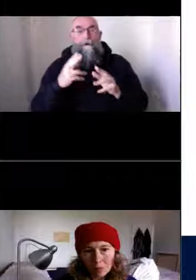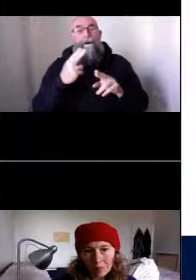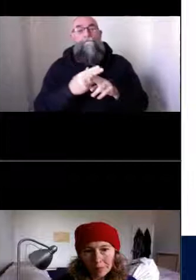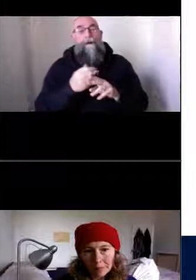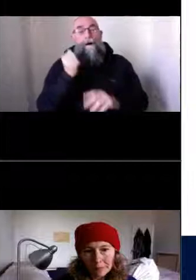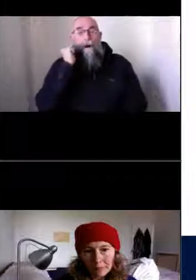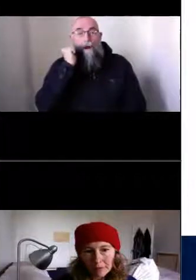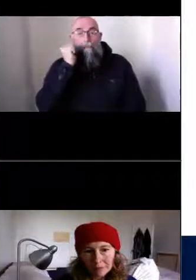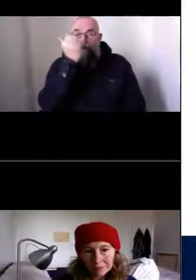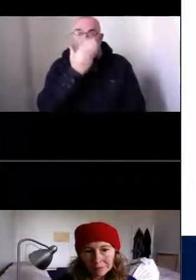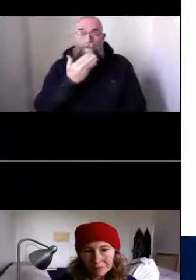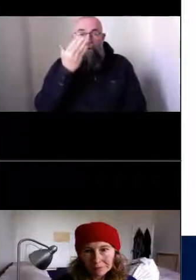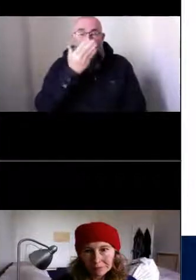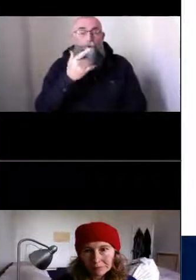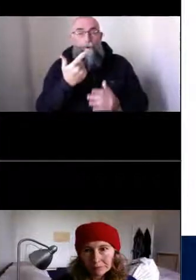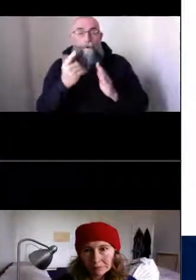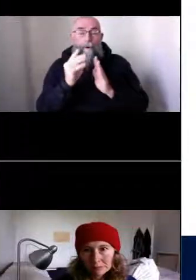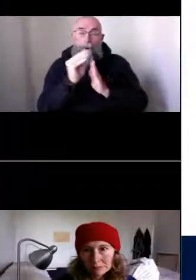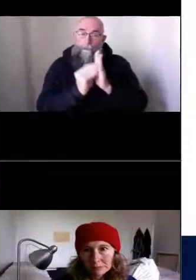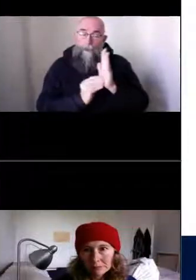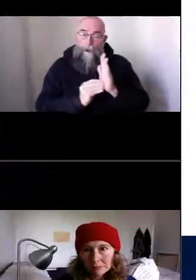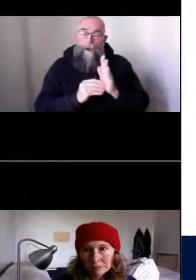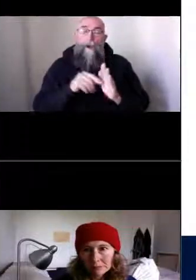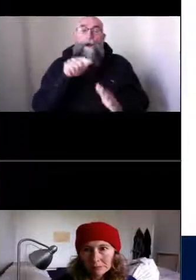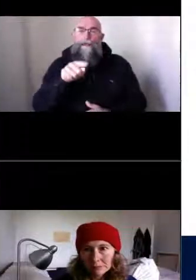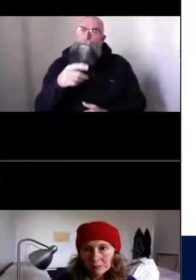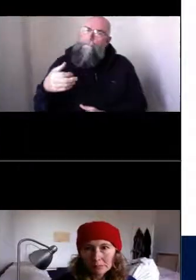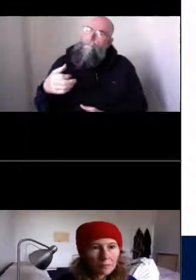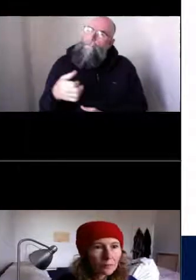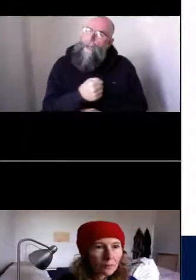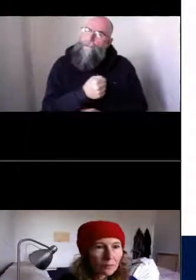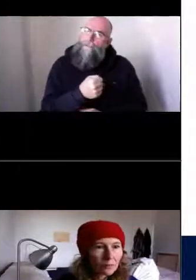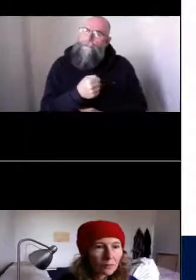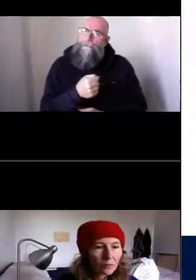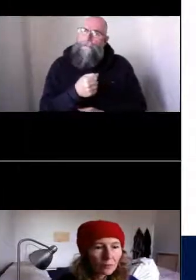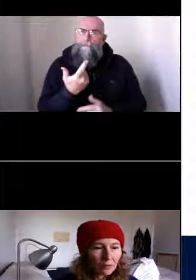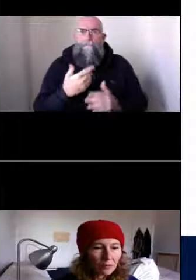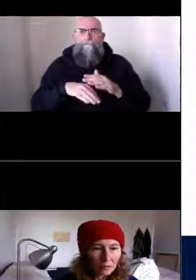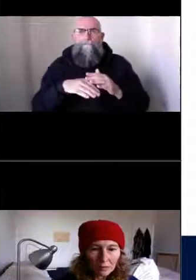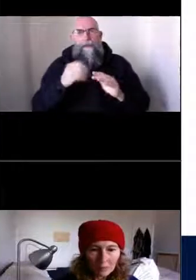applicants, you have to be Aboriginal.